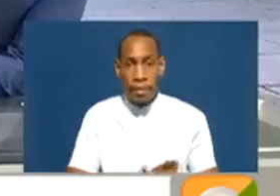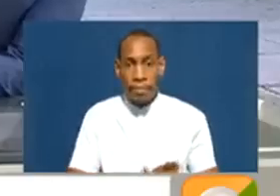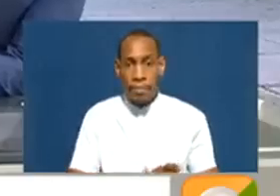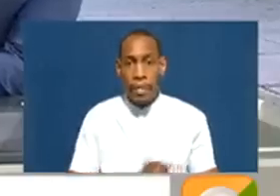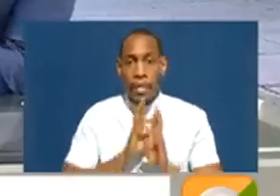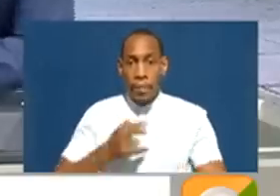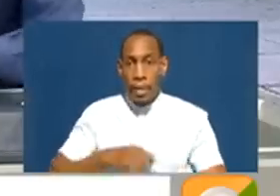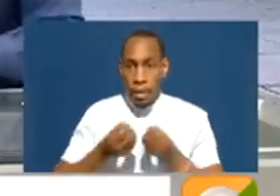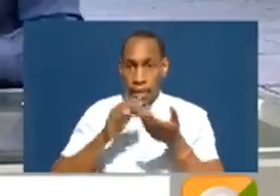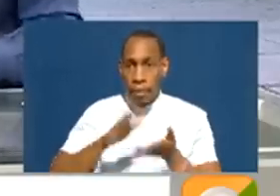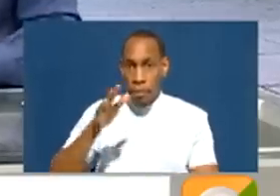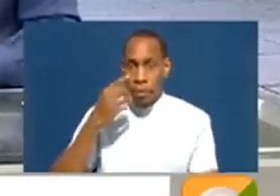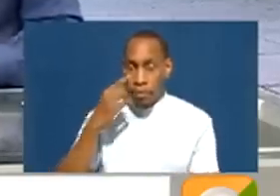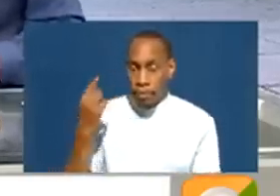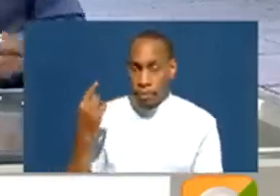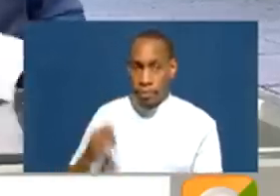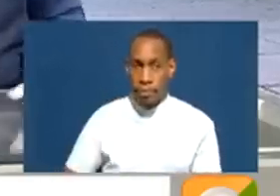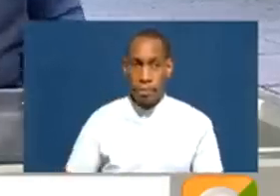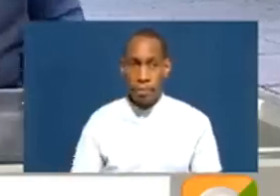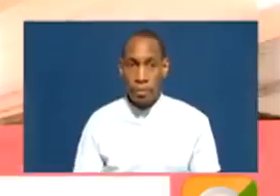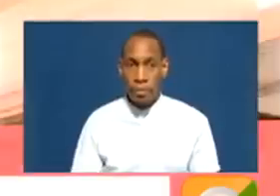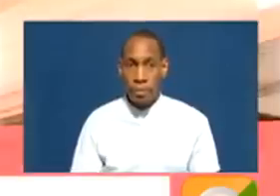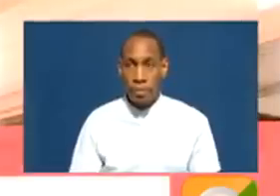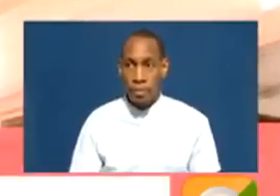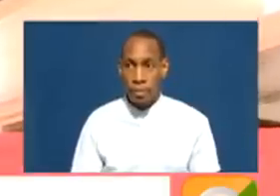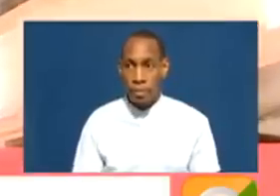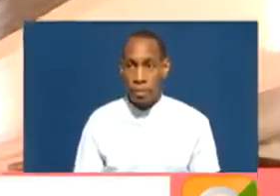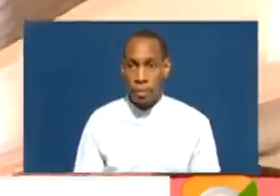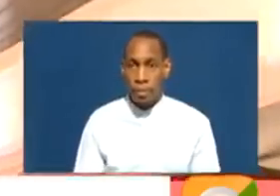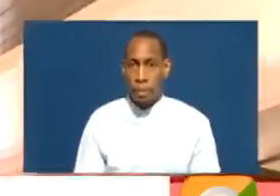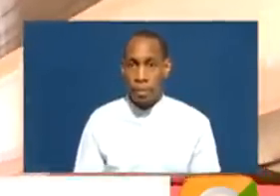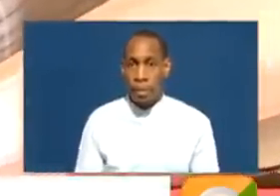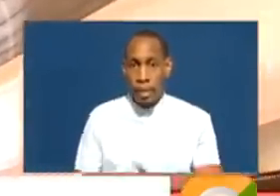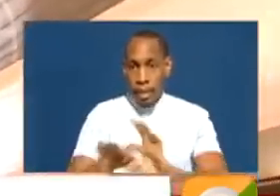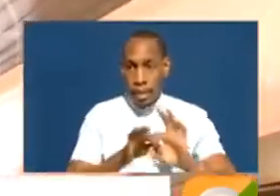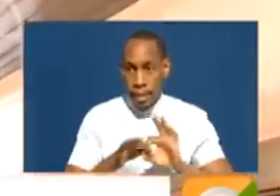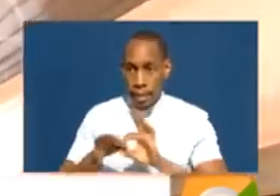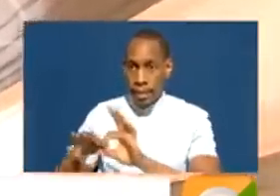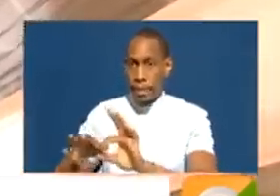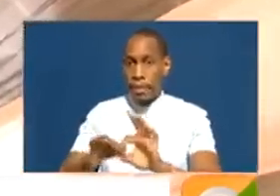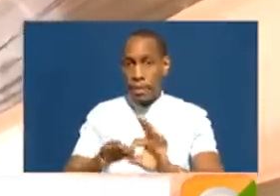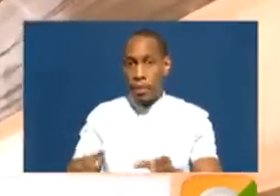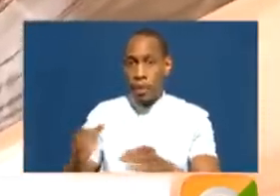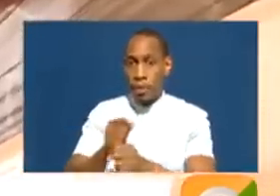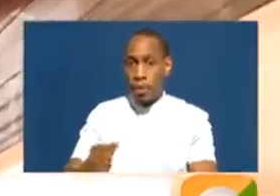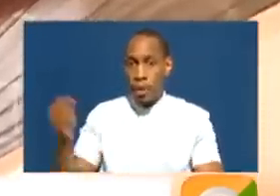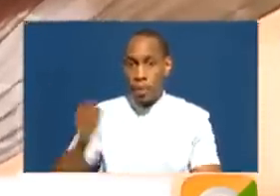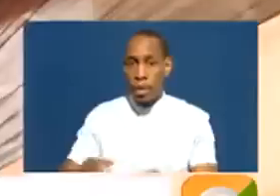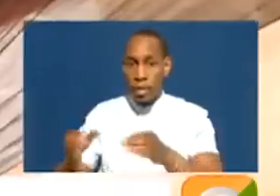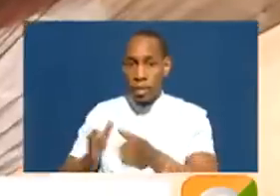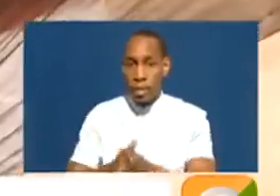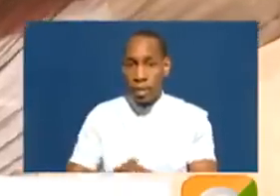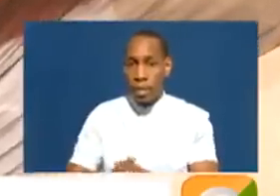Abdikadir tells us in the following report. See you later. Azimio la Umoja-One Kenya Coalition Political